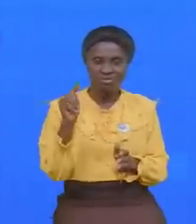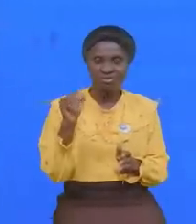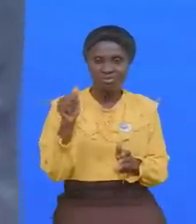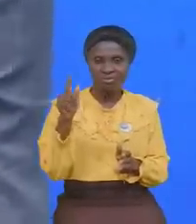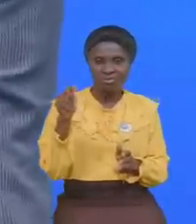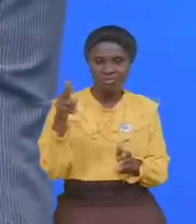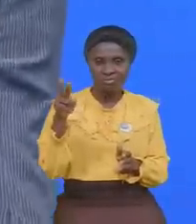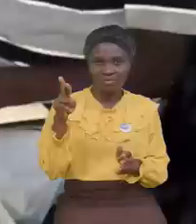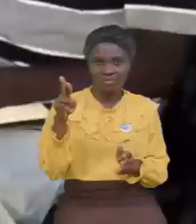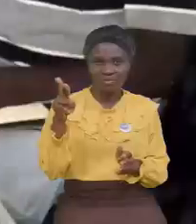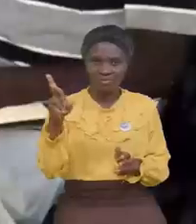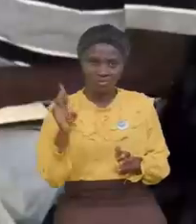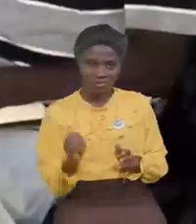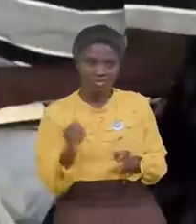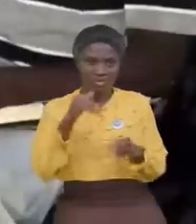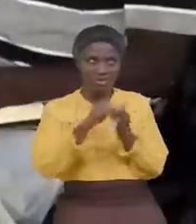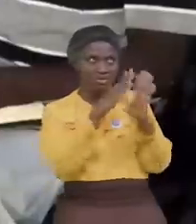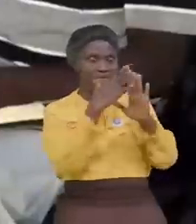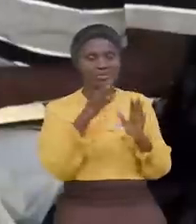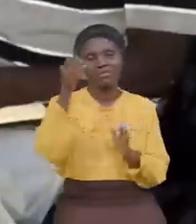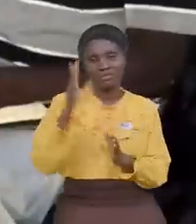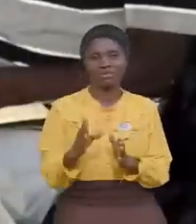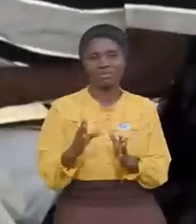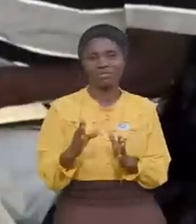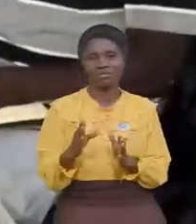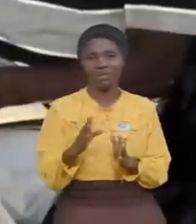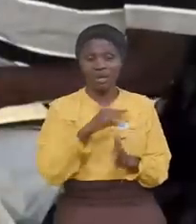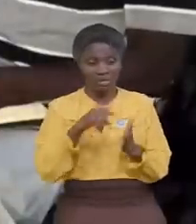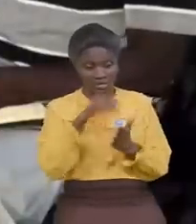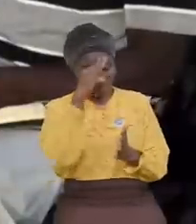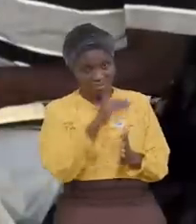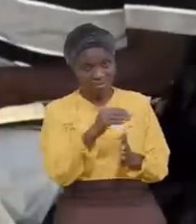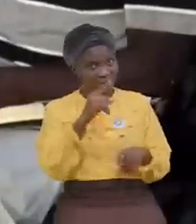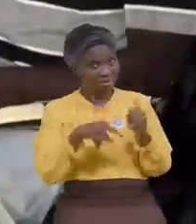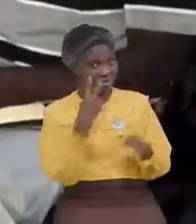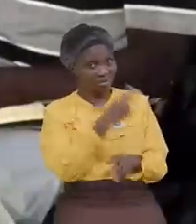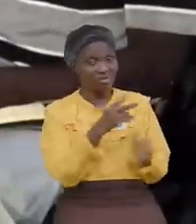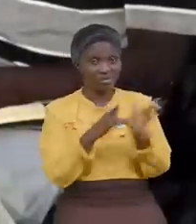And this man could not see Jesus who he was.